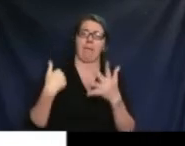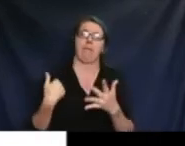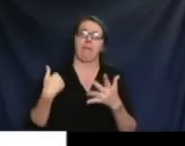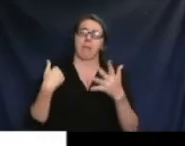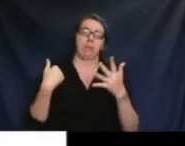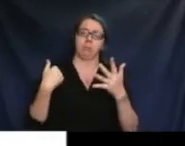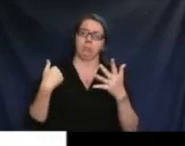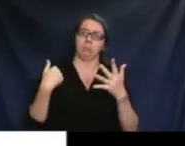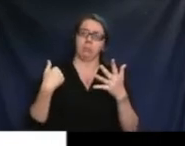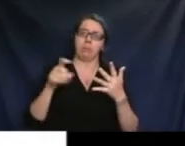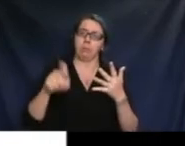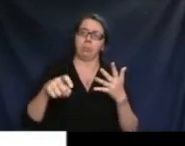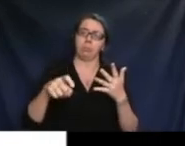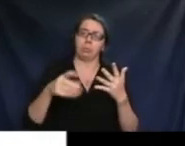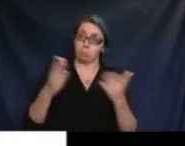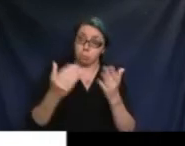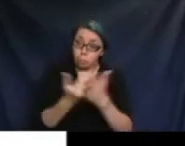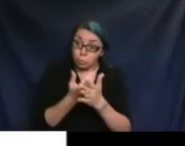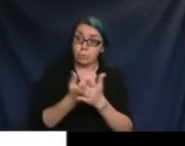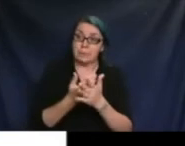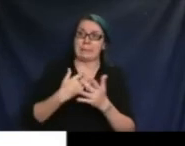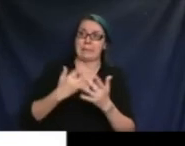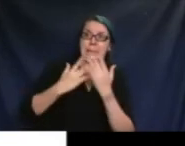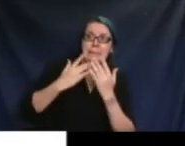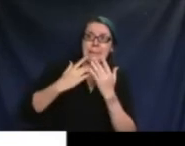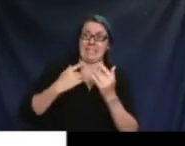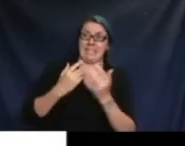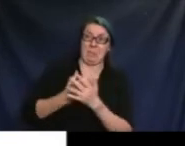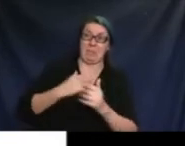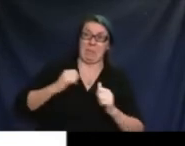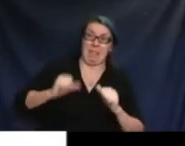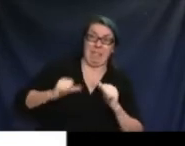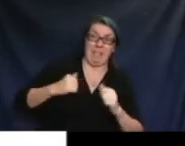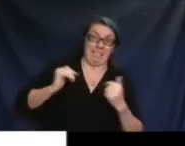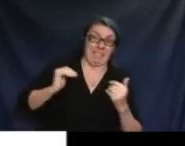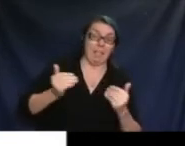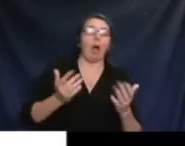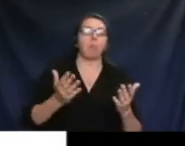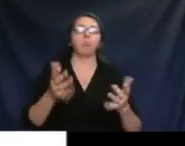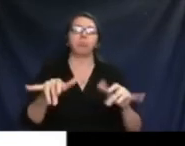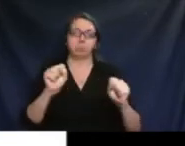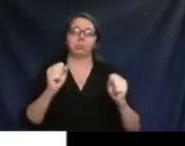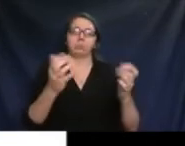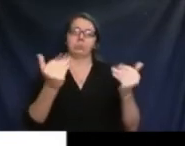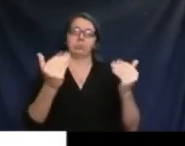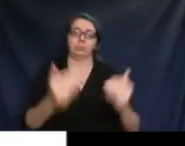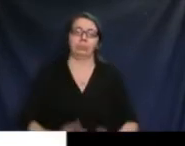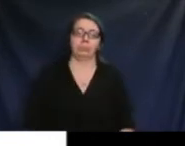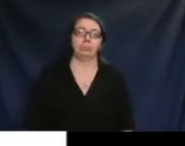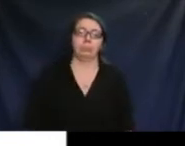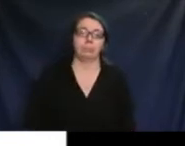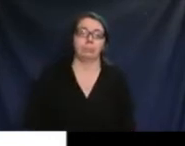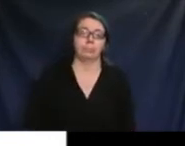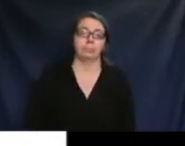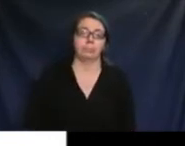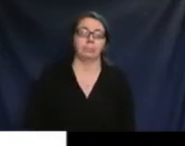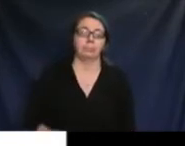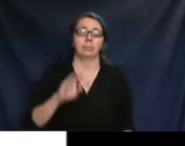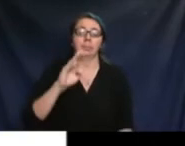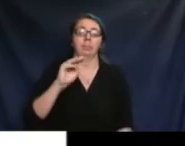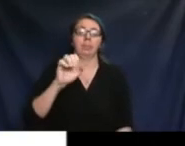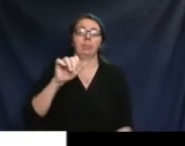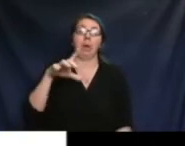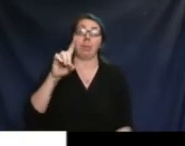This is Mohammed speaking. So there's one really good question here. Will there also be programs